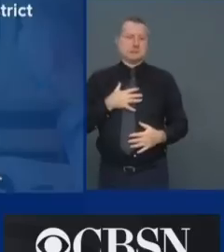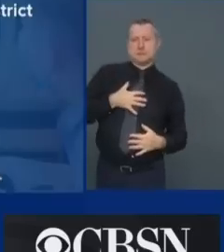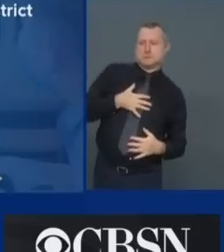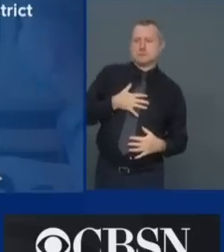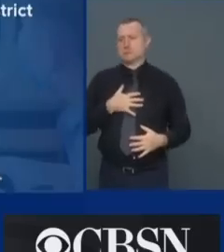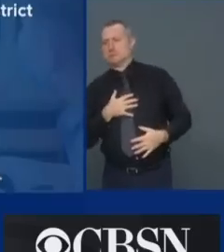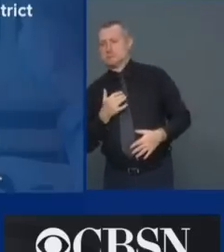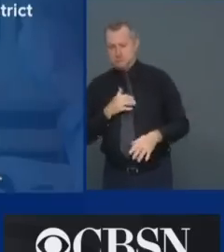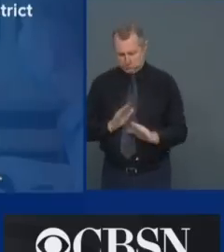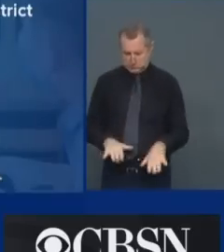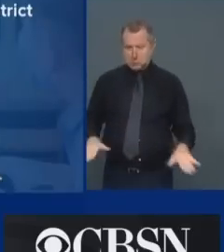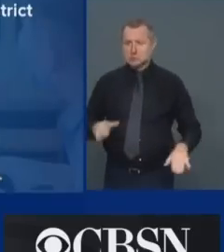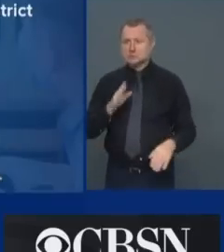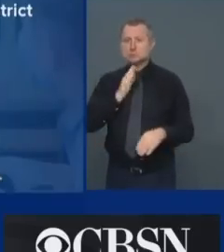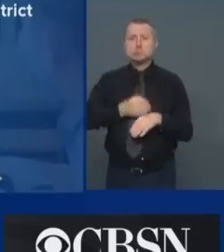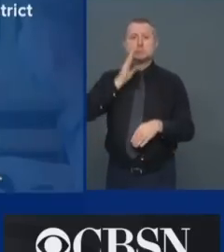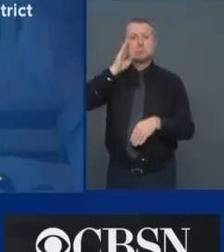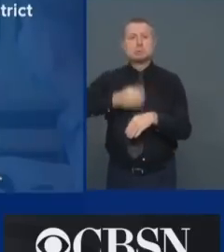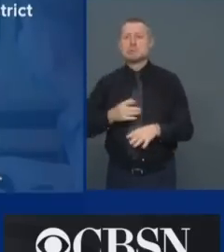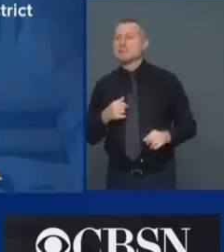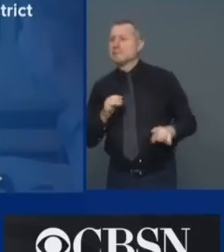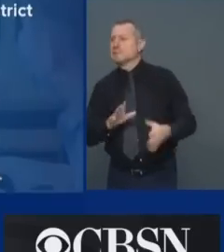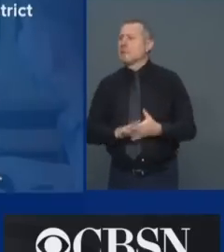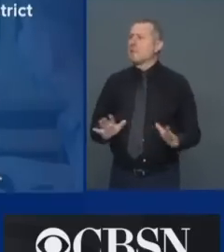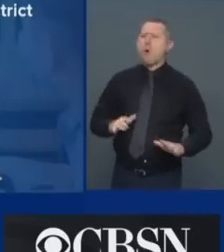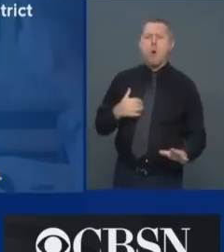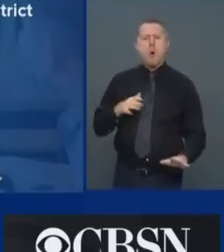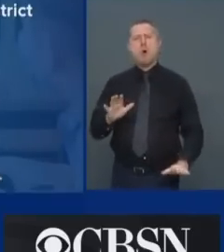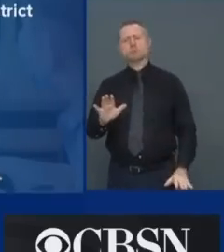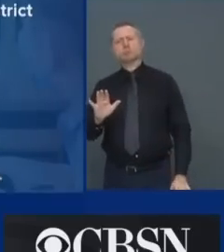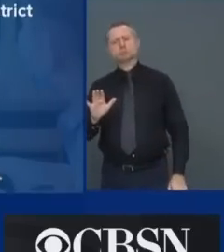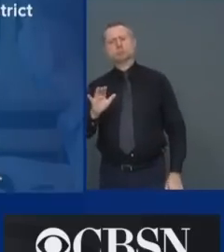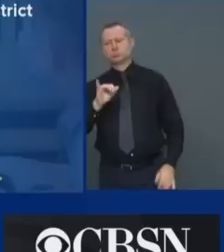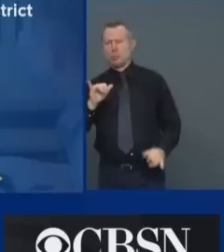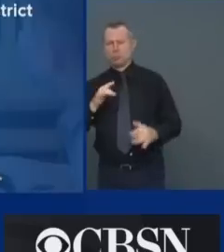school is not an unintelligent response.